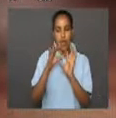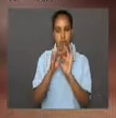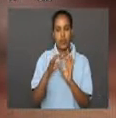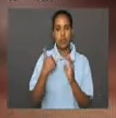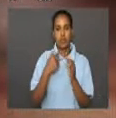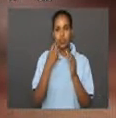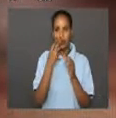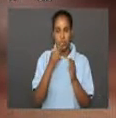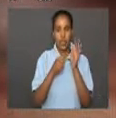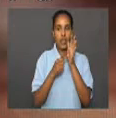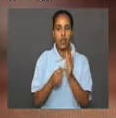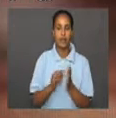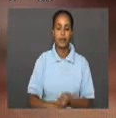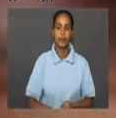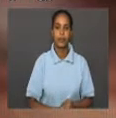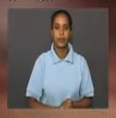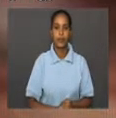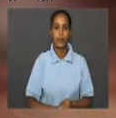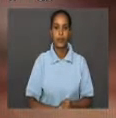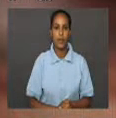can see here.